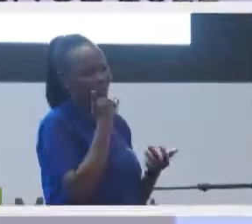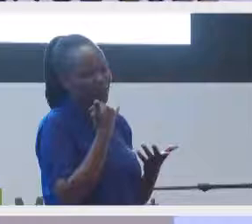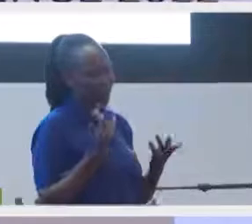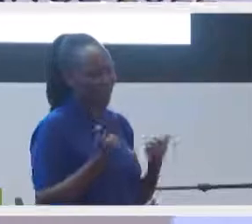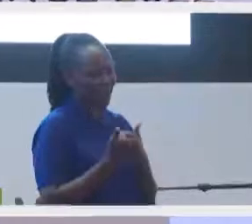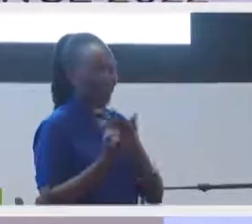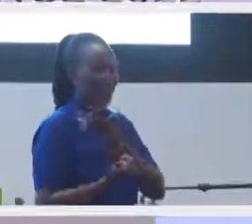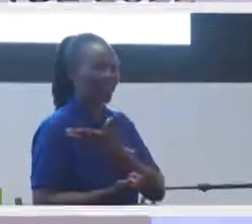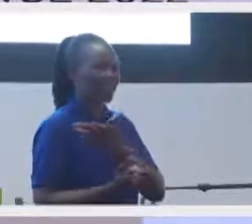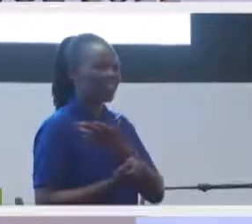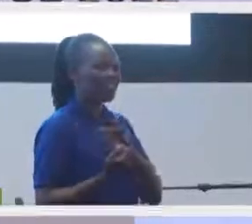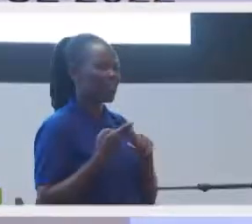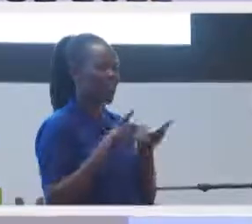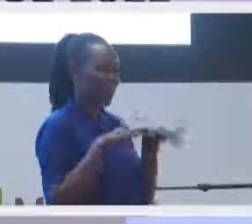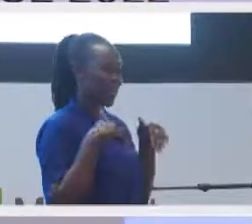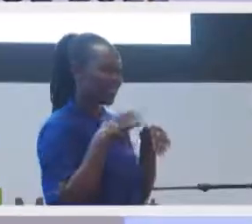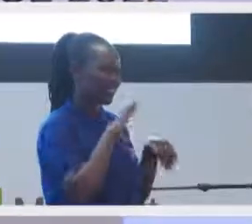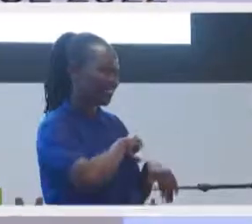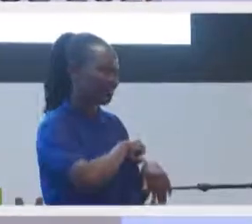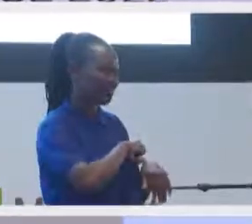second while I set that up.